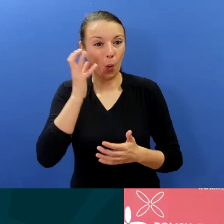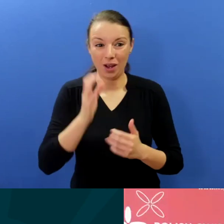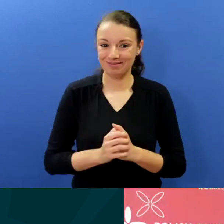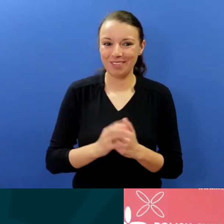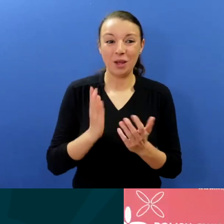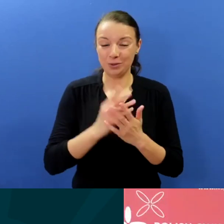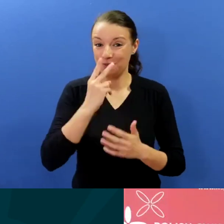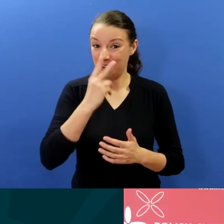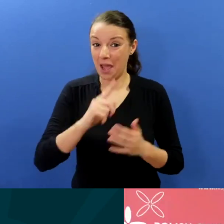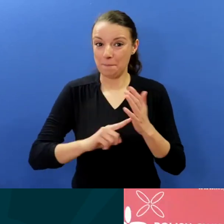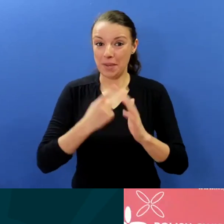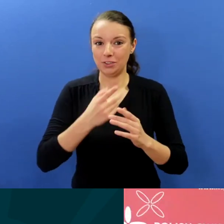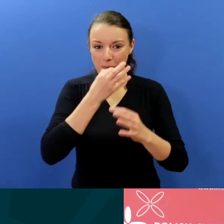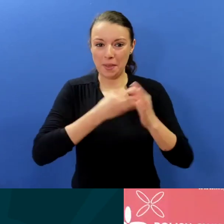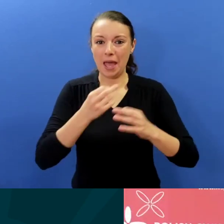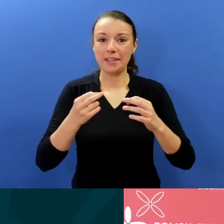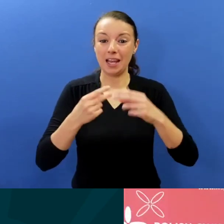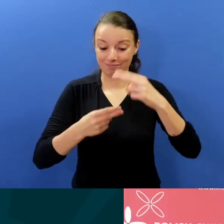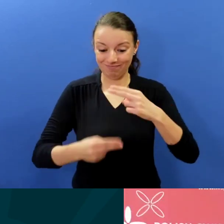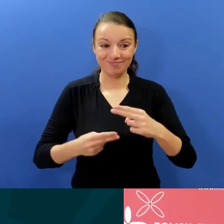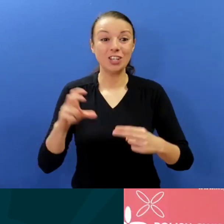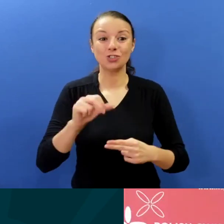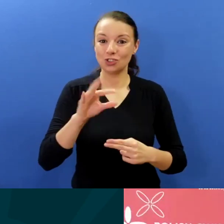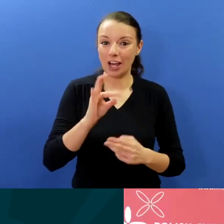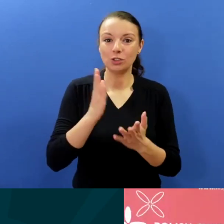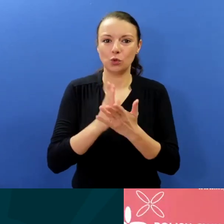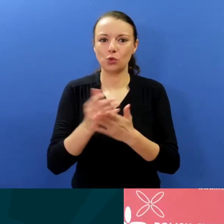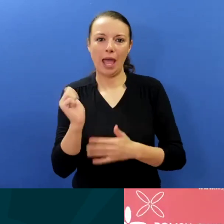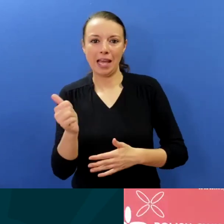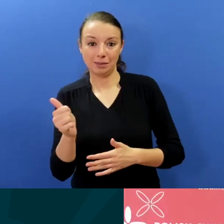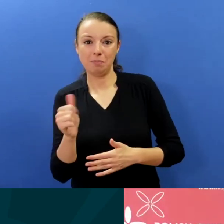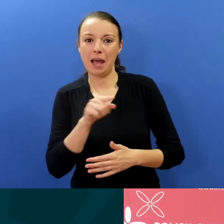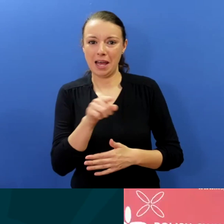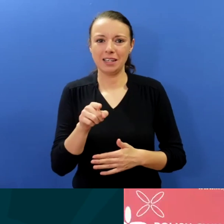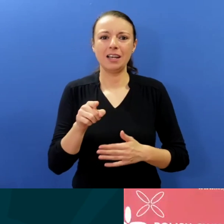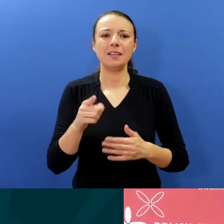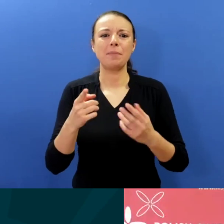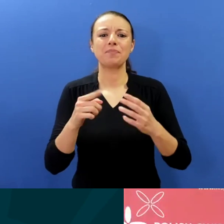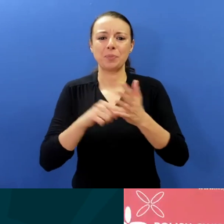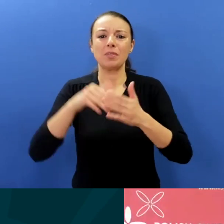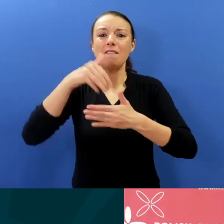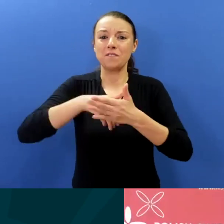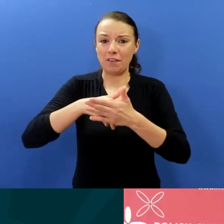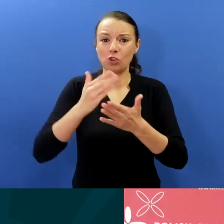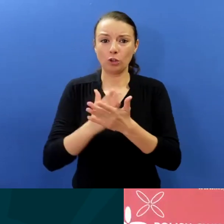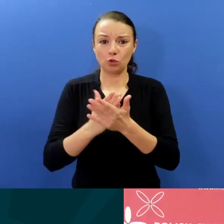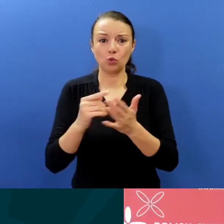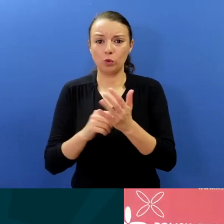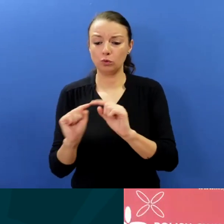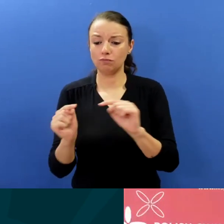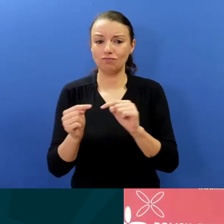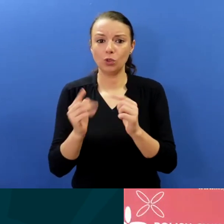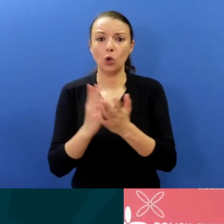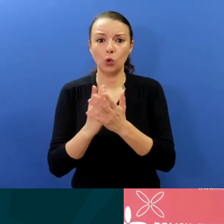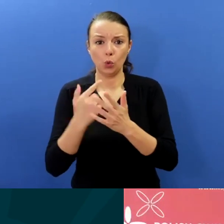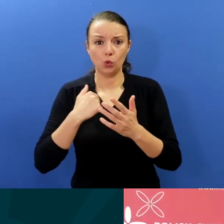first presentation. We have received the first questions on the chat, and we've transferred